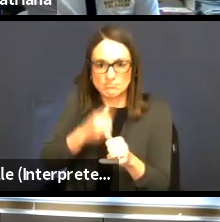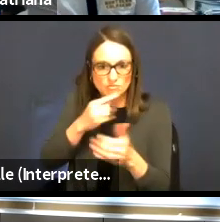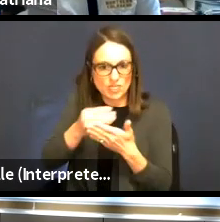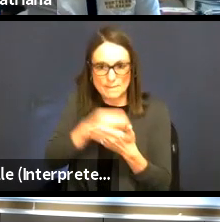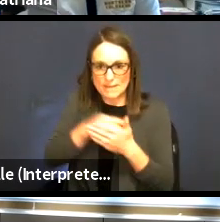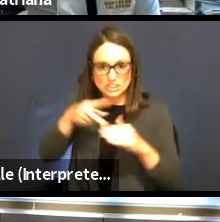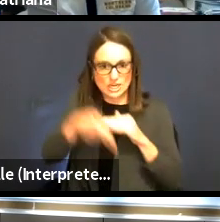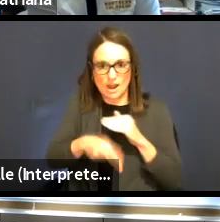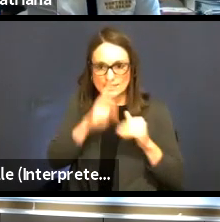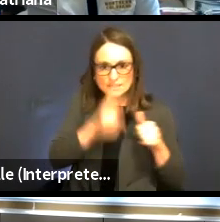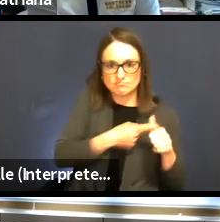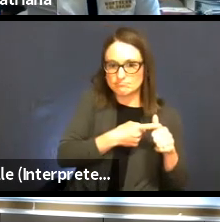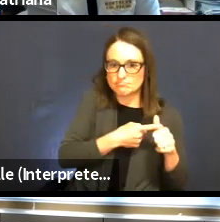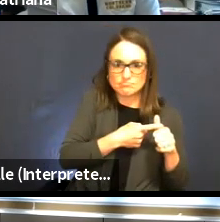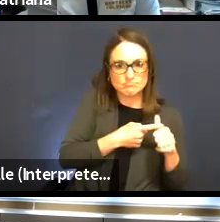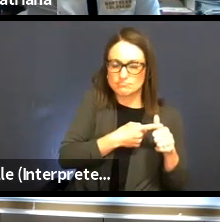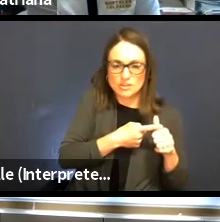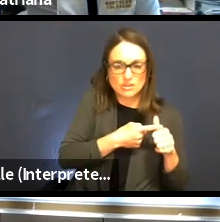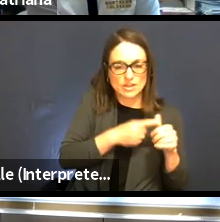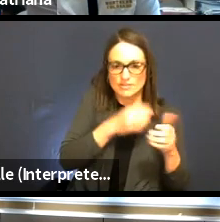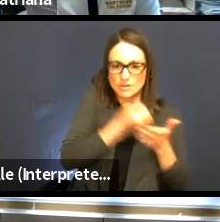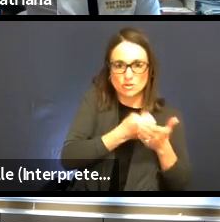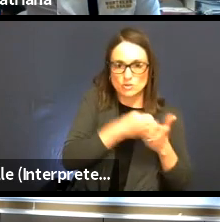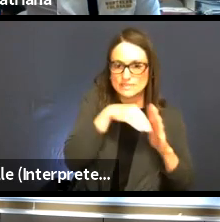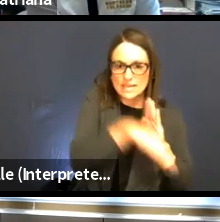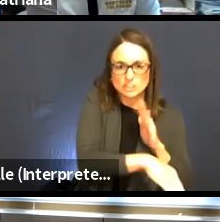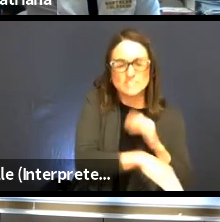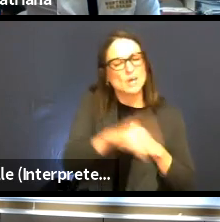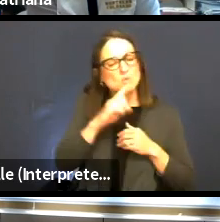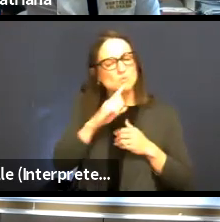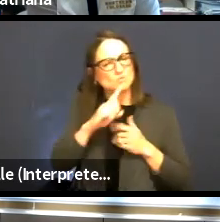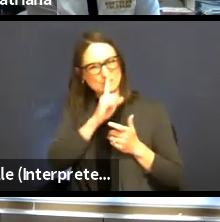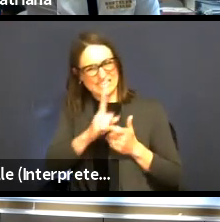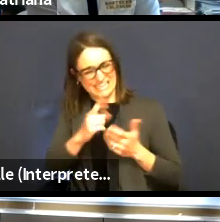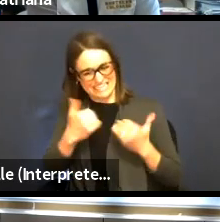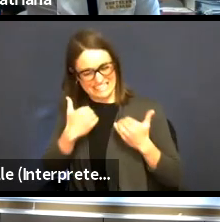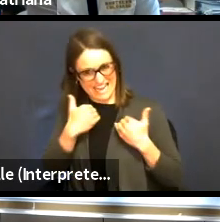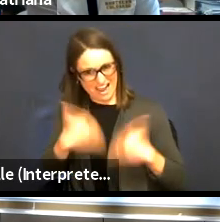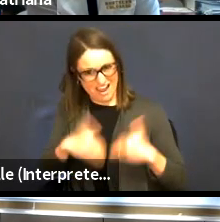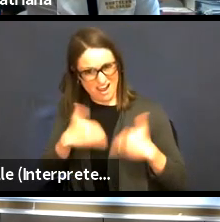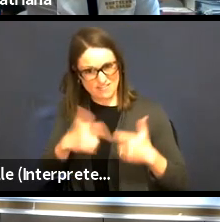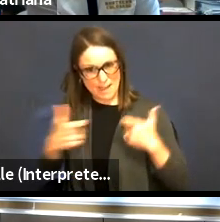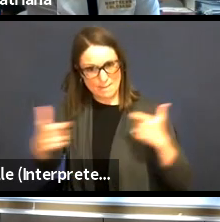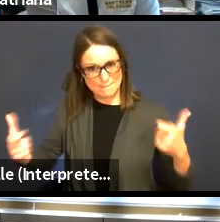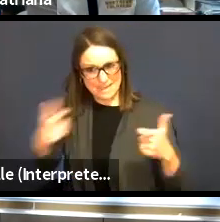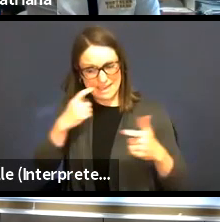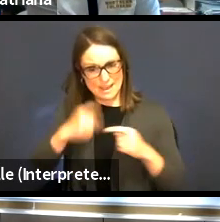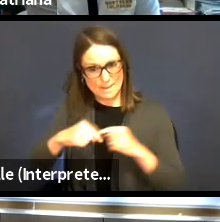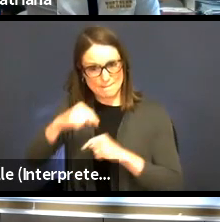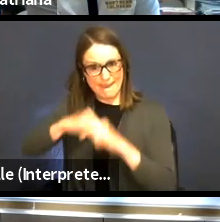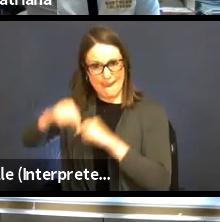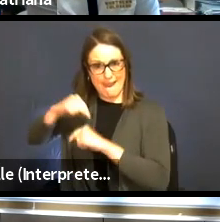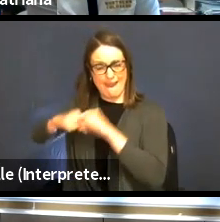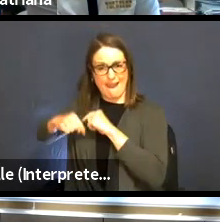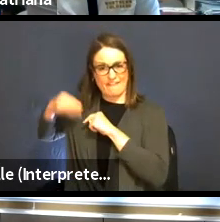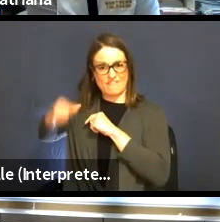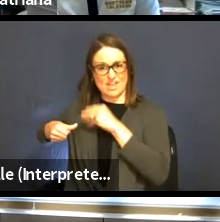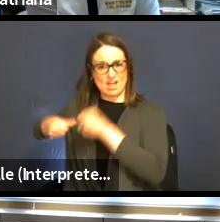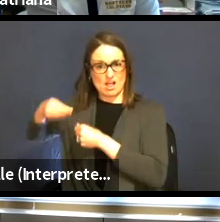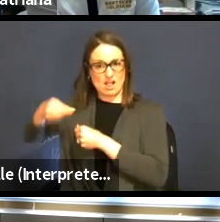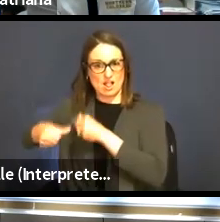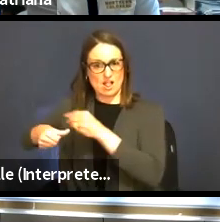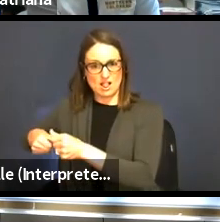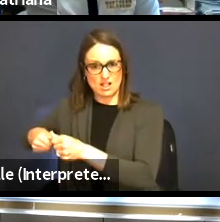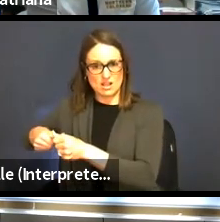a lot that we have this big of a backfill to make up in a single year. And I think it's going to be incumbent upon us